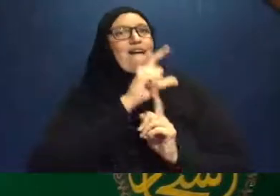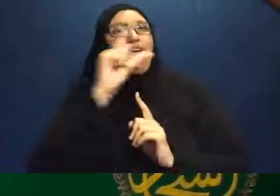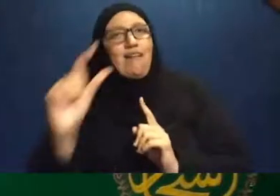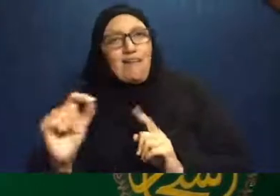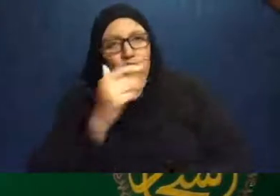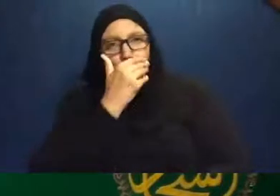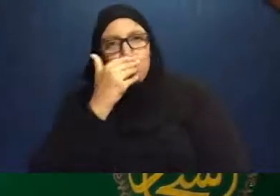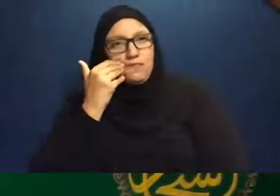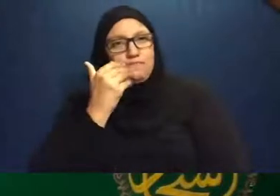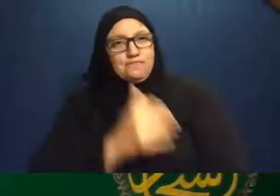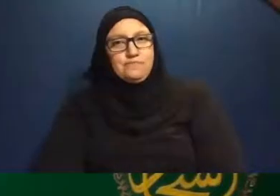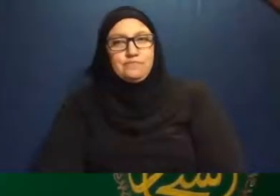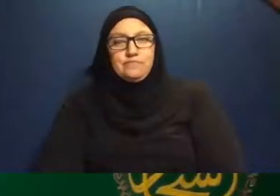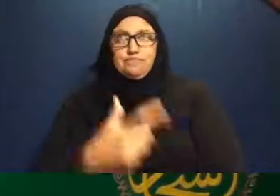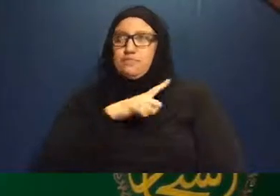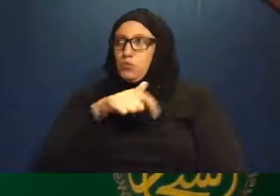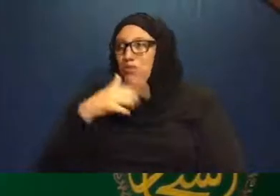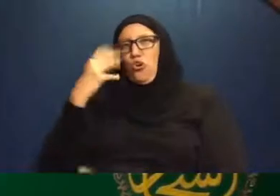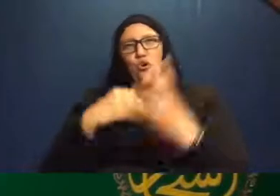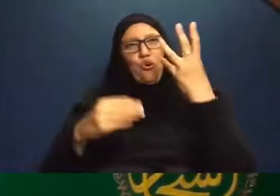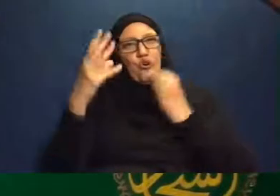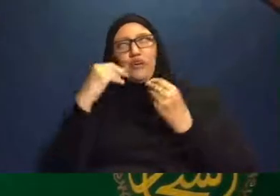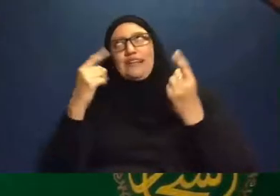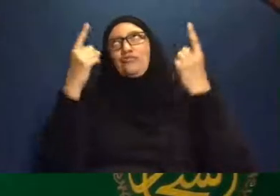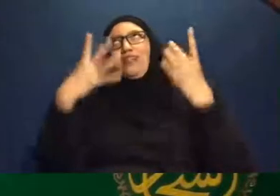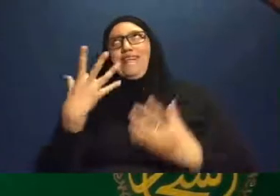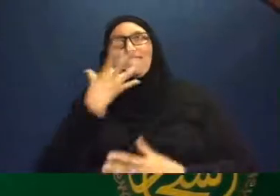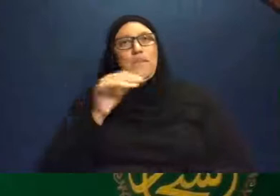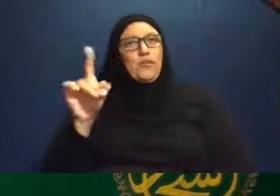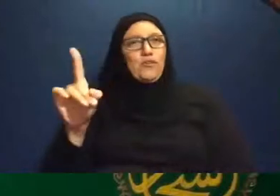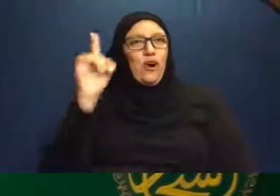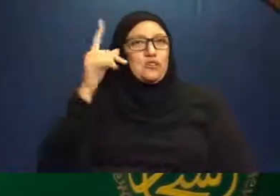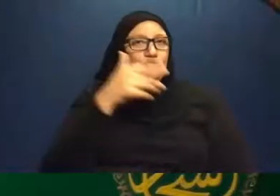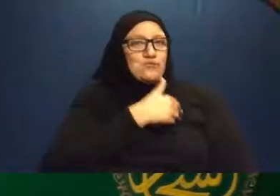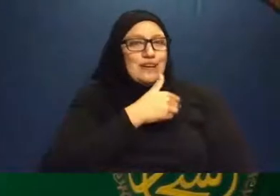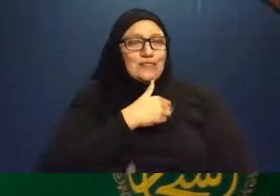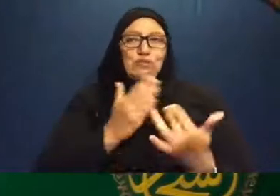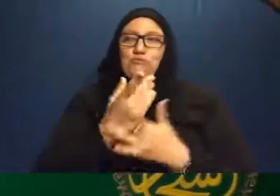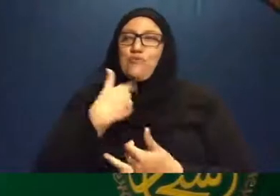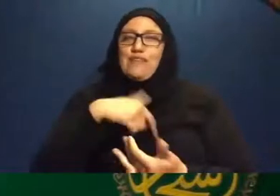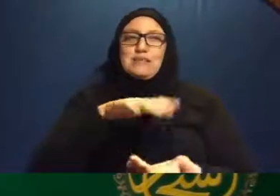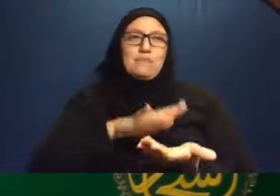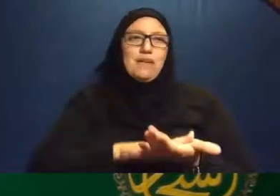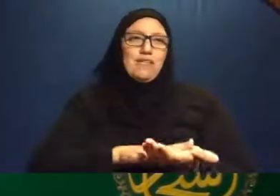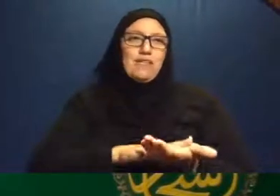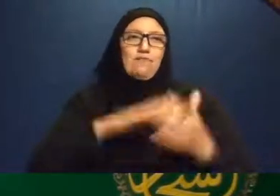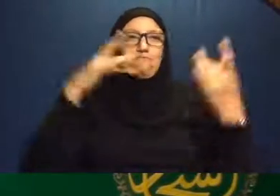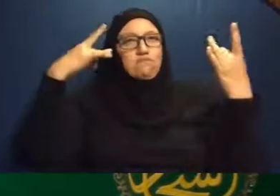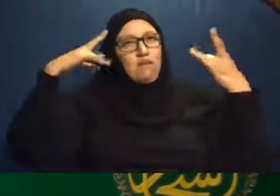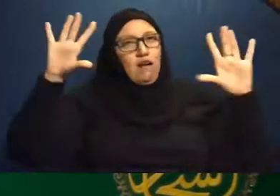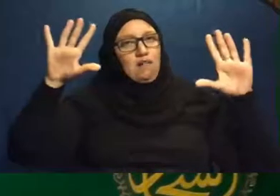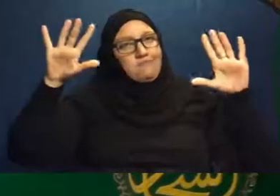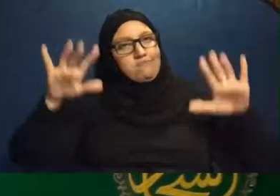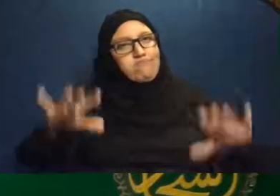Ramadan, maintenance of all the spiritualities that inshallah we have gained by the grace of God during the months of Ramadan. And